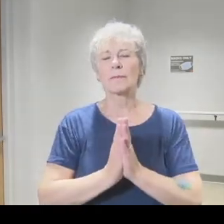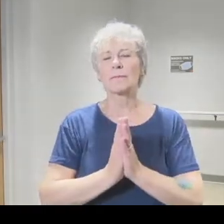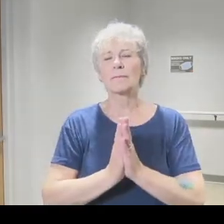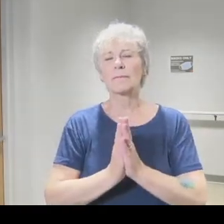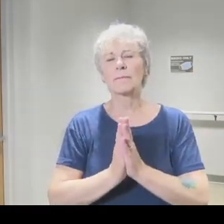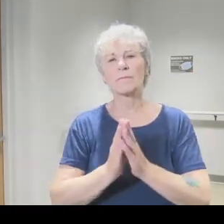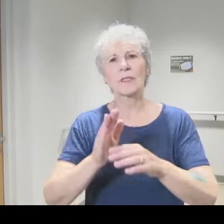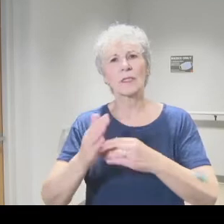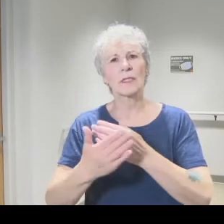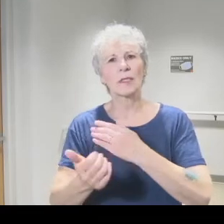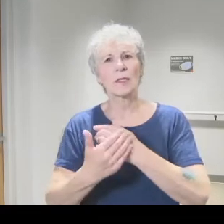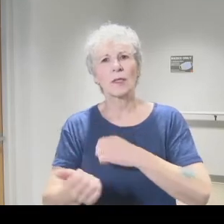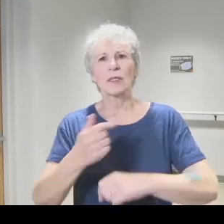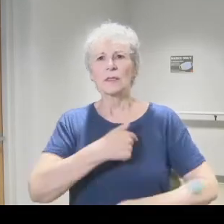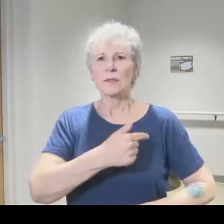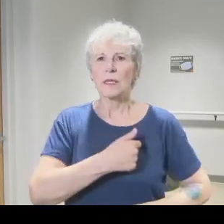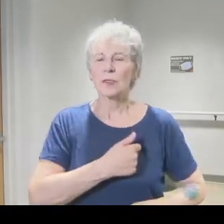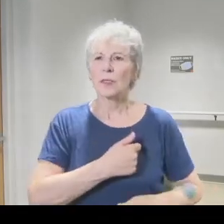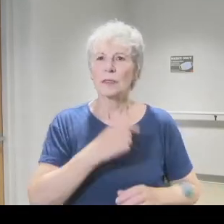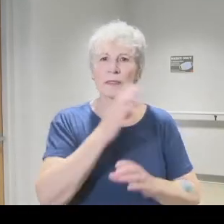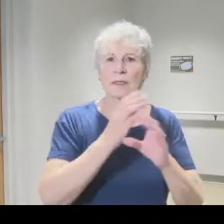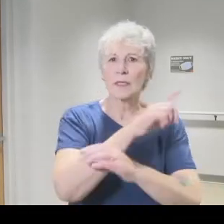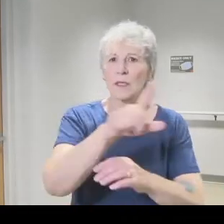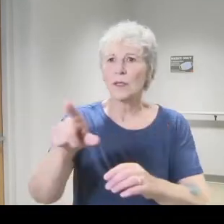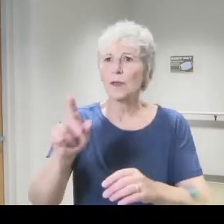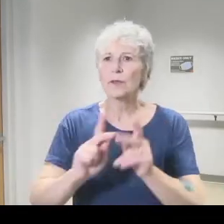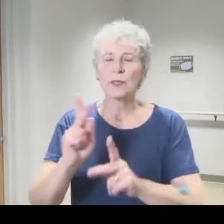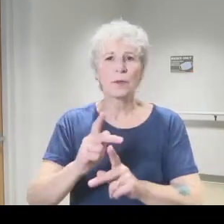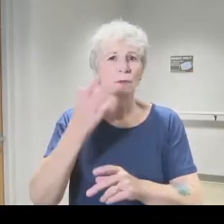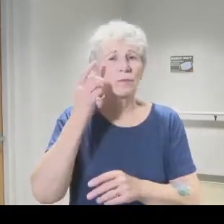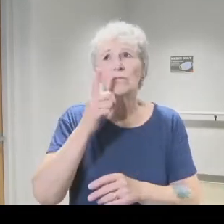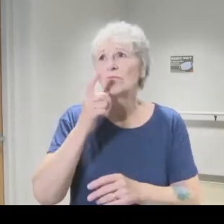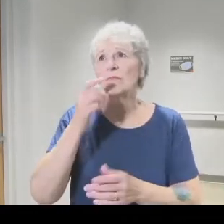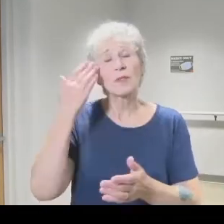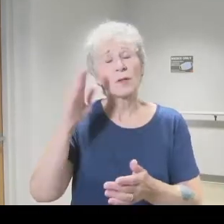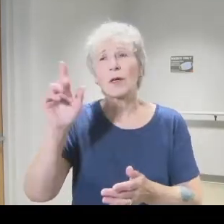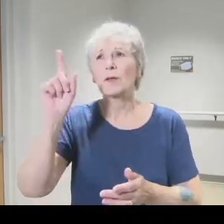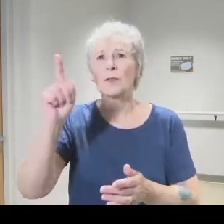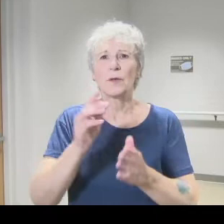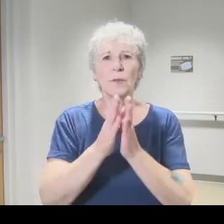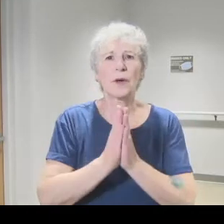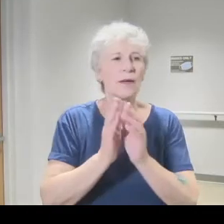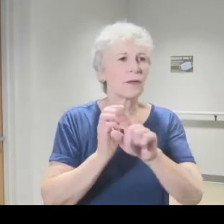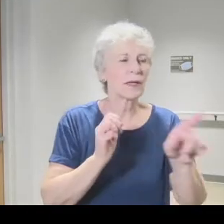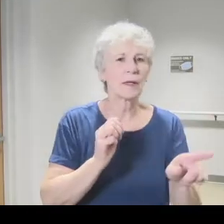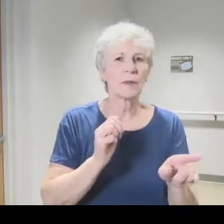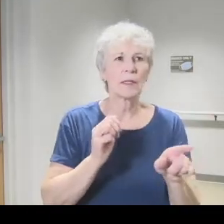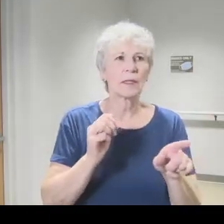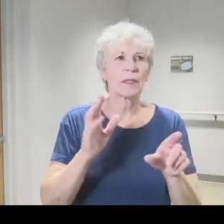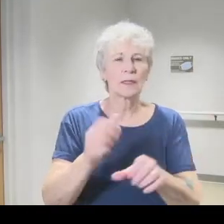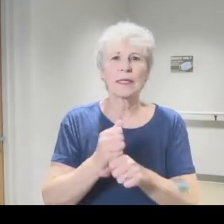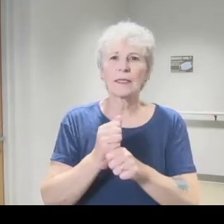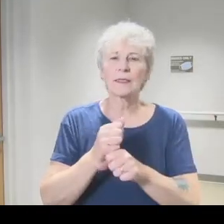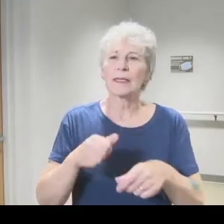in our hearts as well to seek those in our communities who don't know you. God, be praying for them. Take every opportunity that you